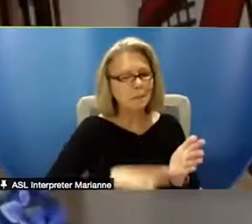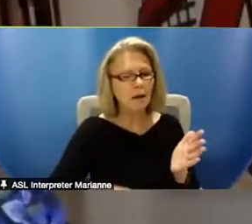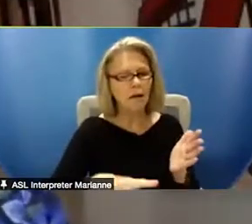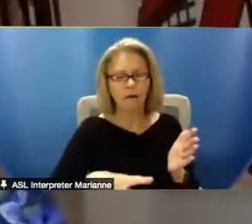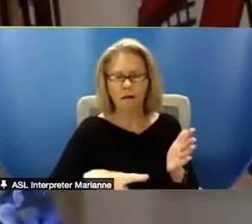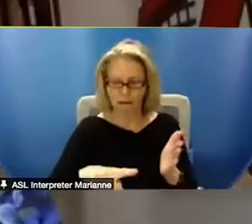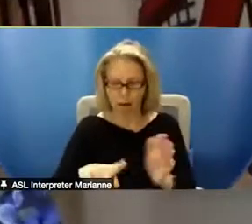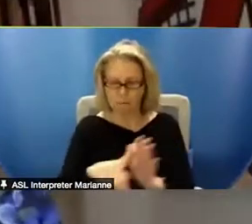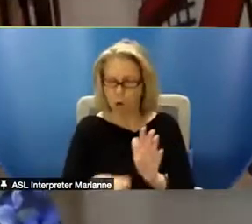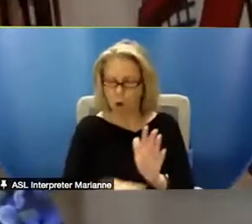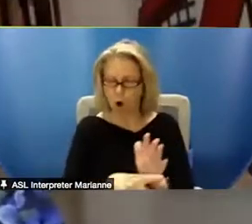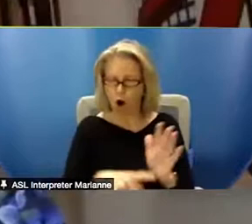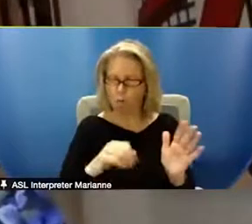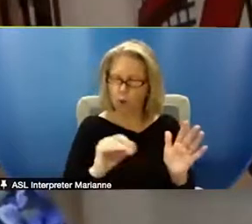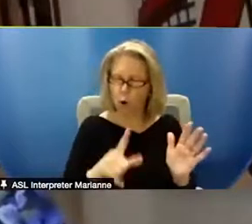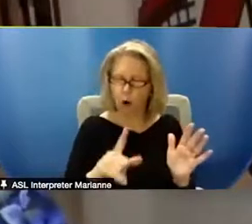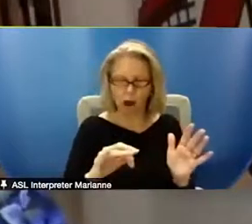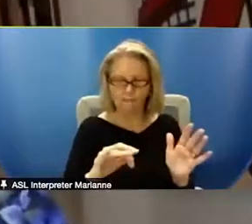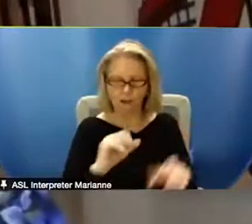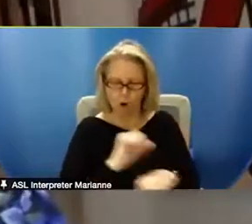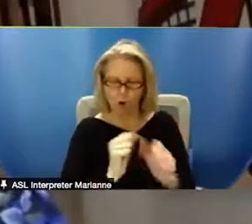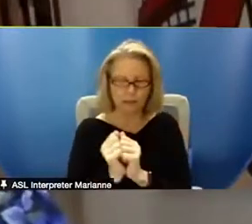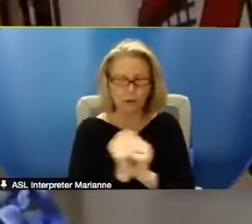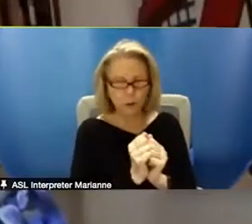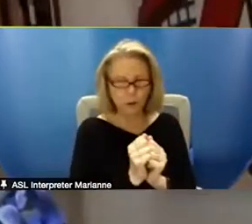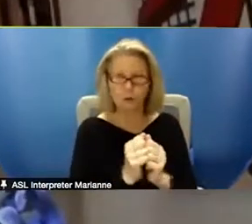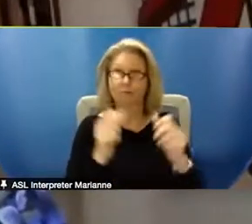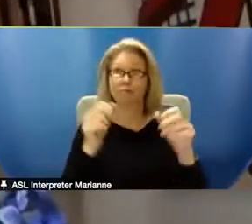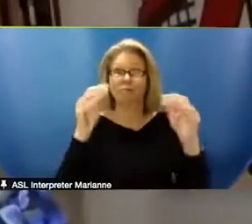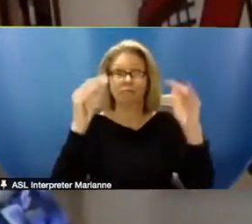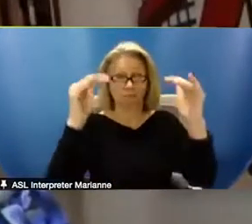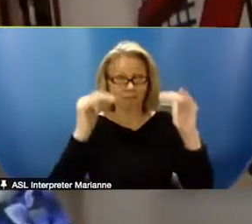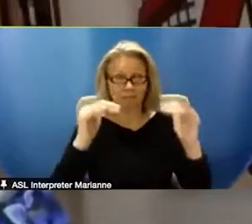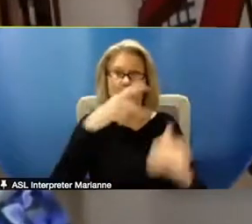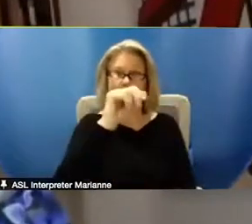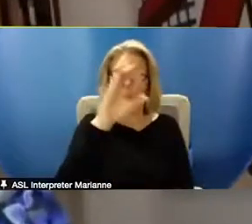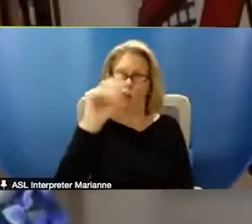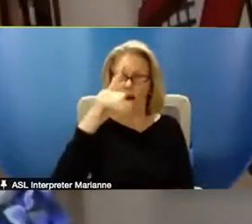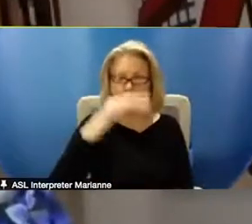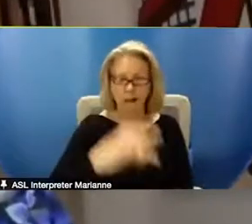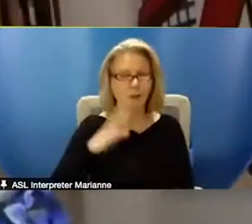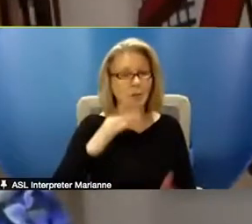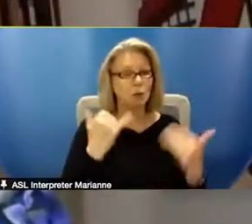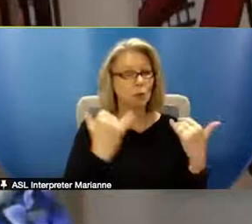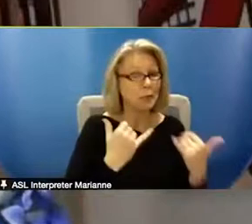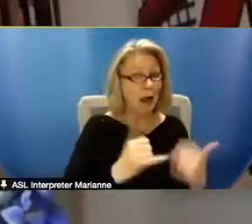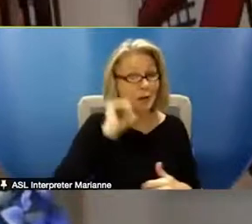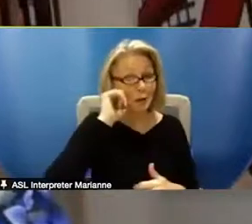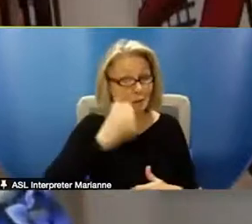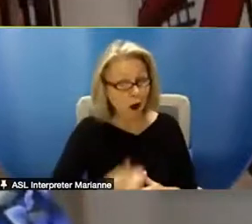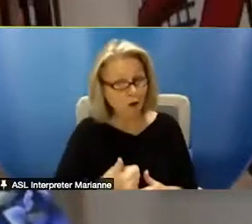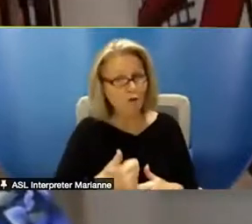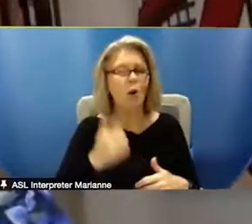to examine protocols of engagement under the heading of Ask for Protocols. To Hold Things Together today and